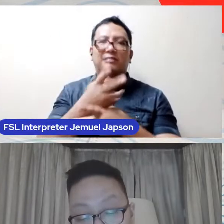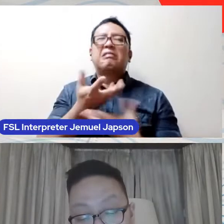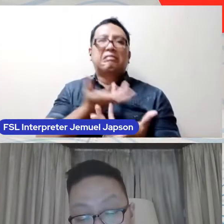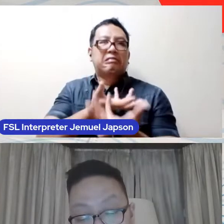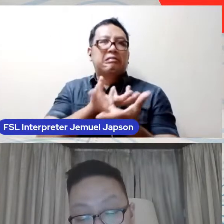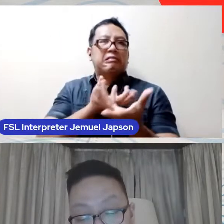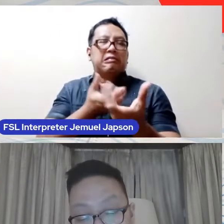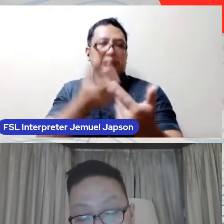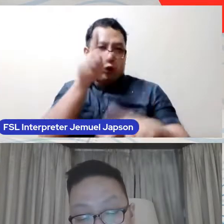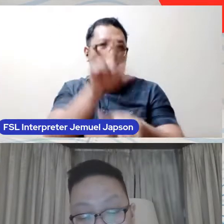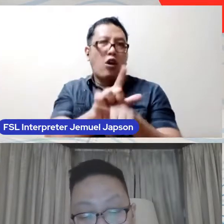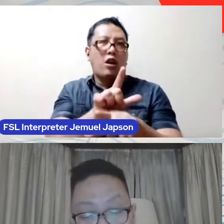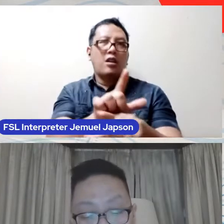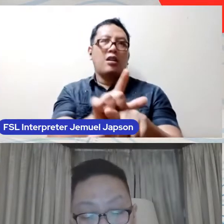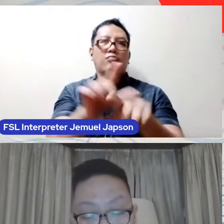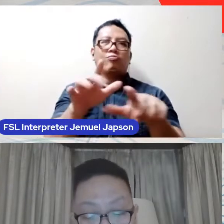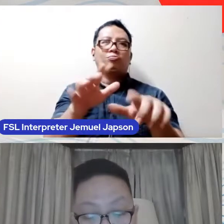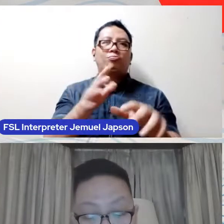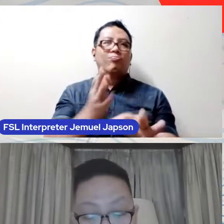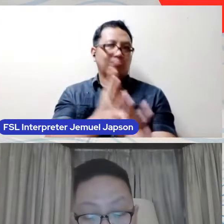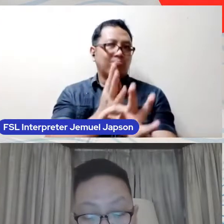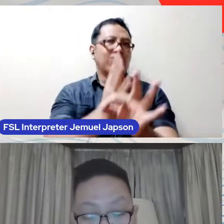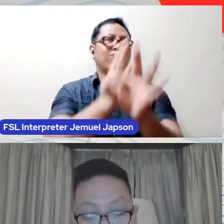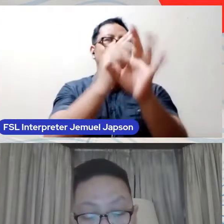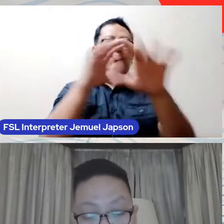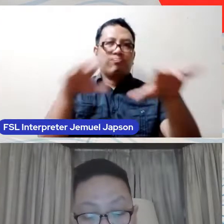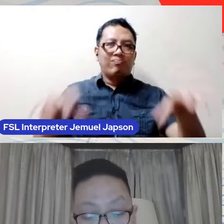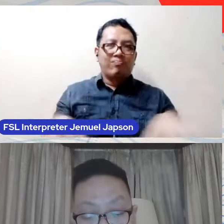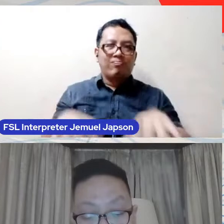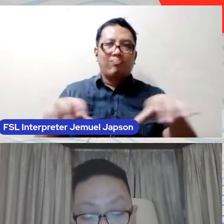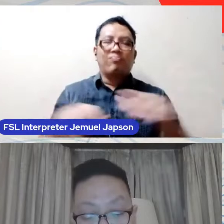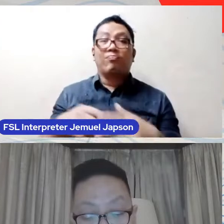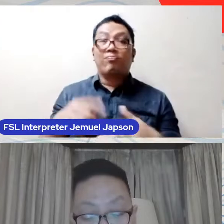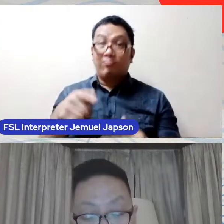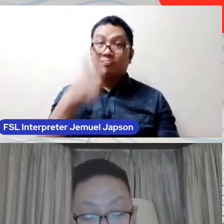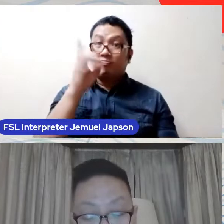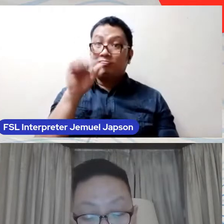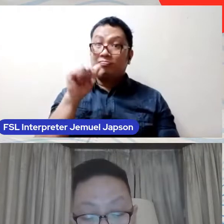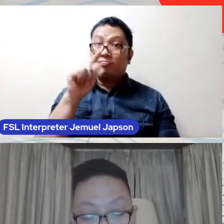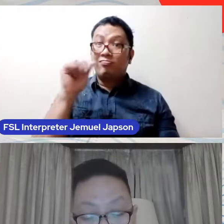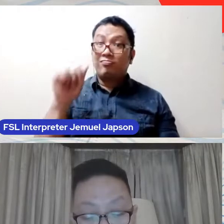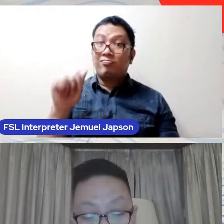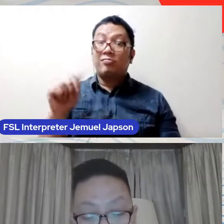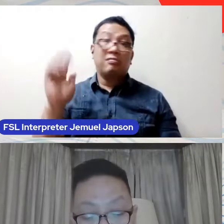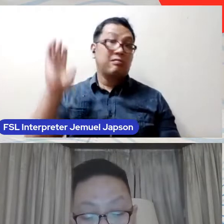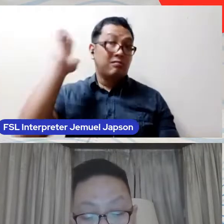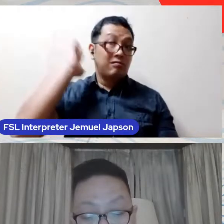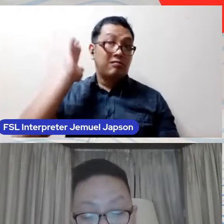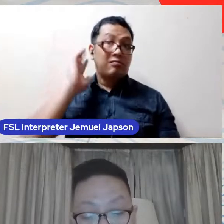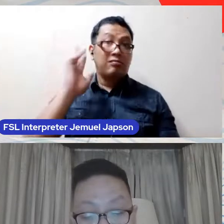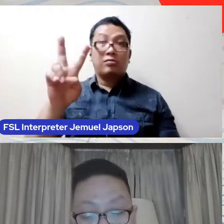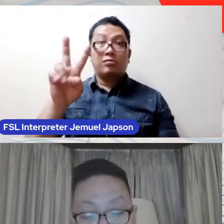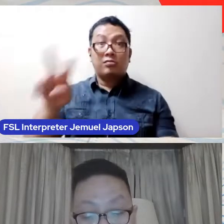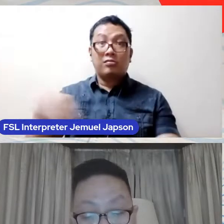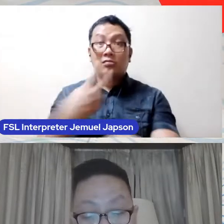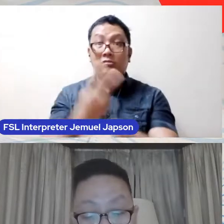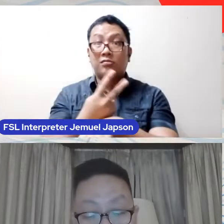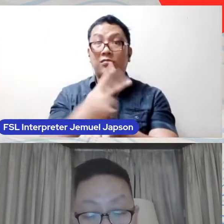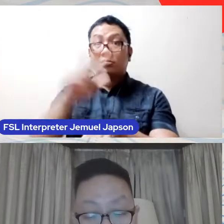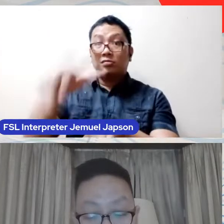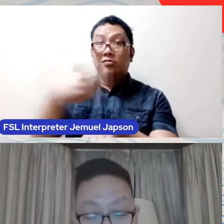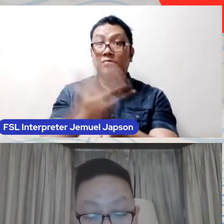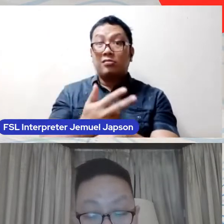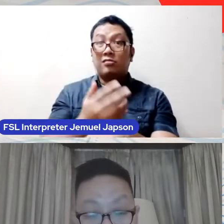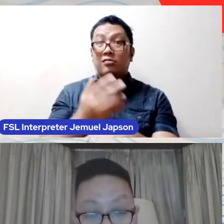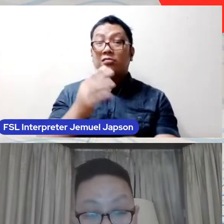and that would take time. So makikita talaga natin from the data pa lang na kung dati 2 to 3 hours lang ang isang